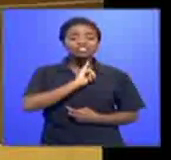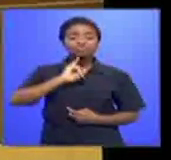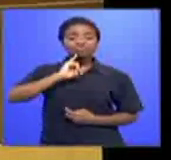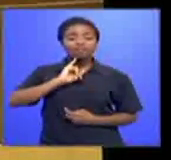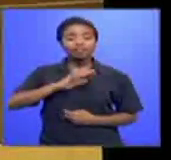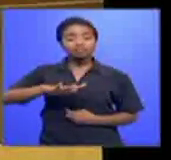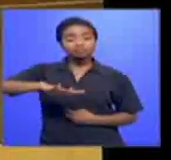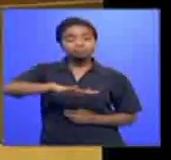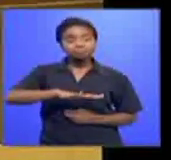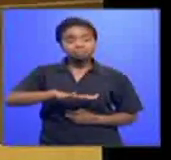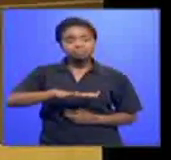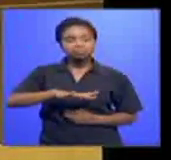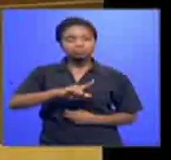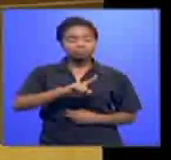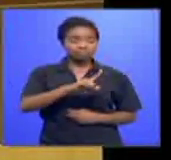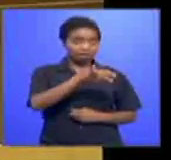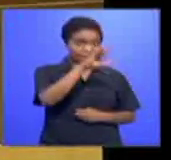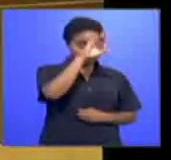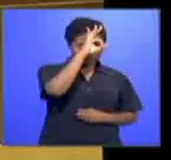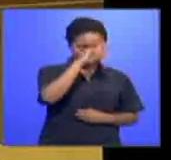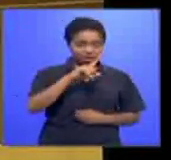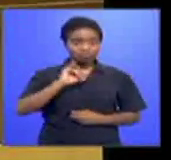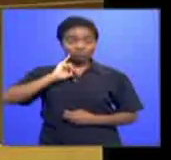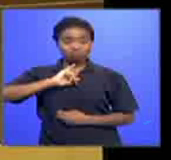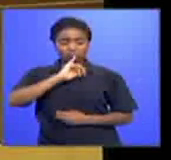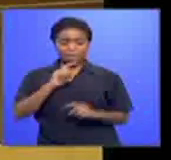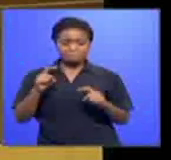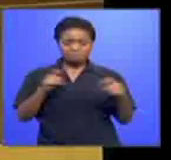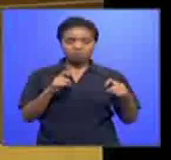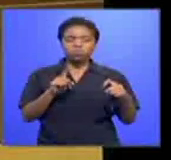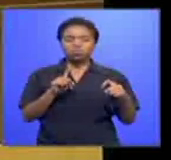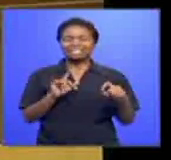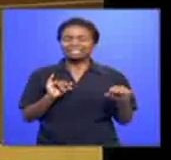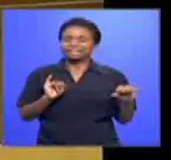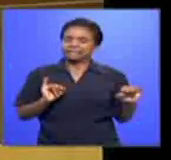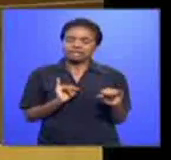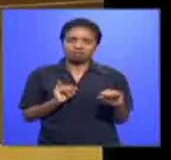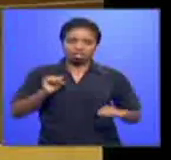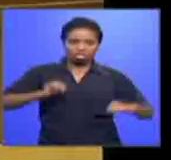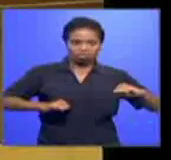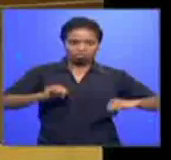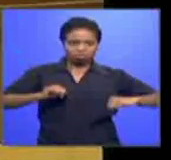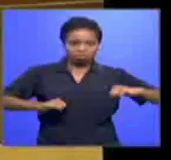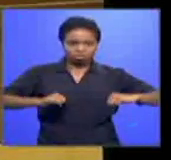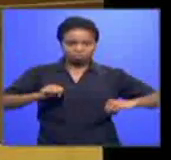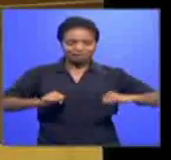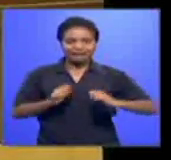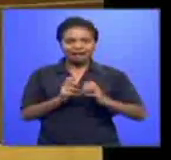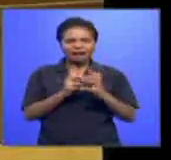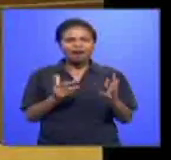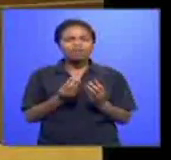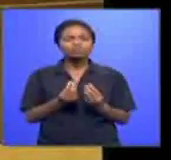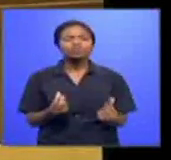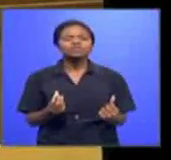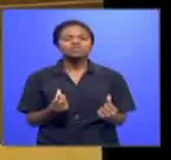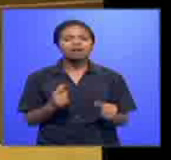settlements into Palestinian territories is a serious stumbling block to the